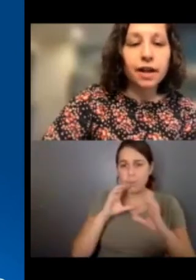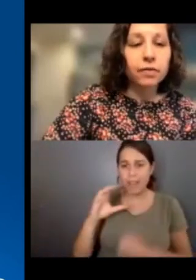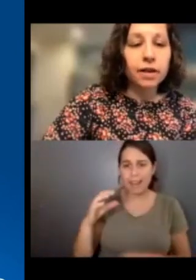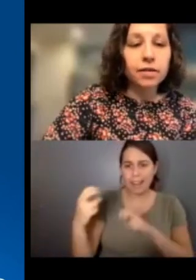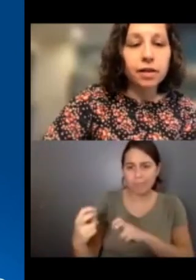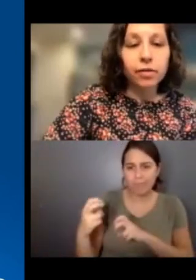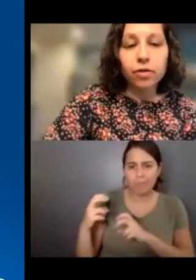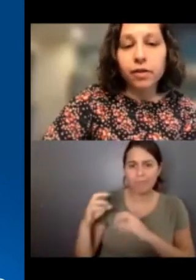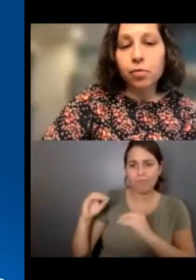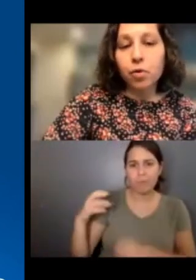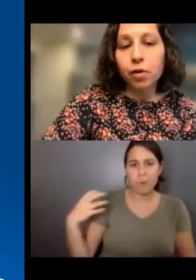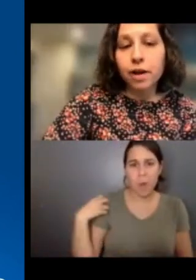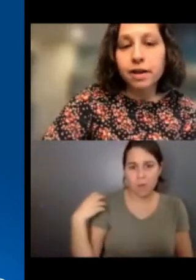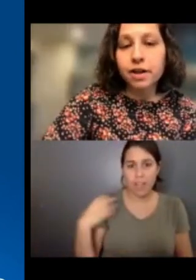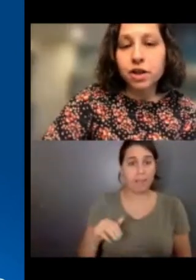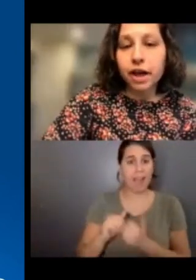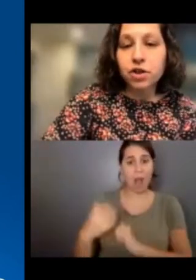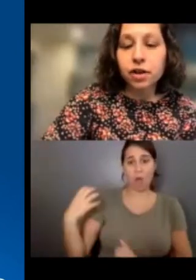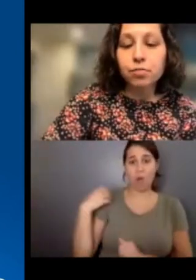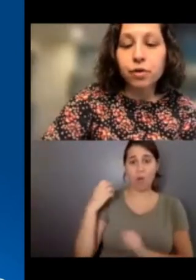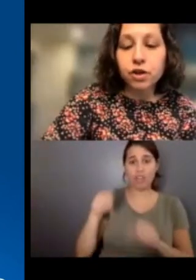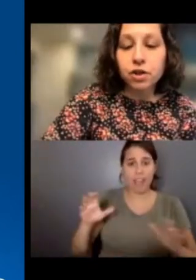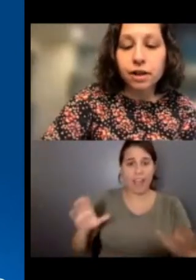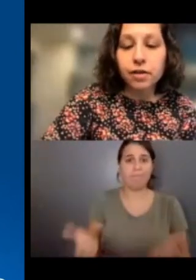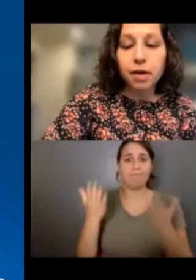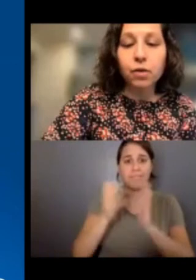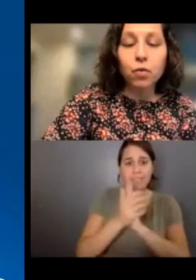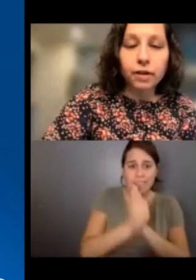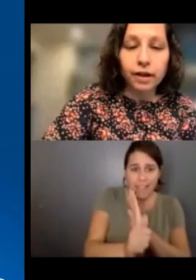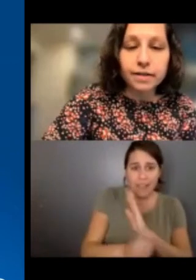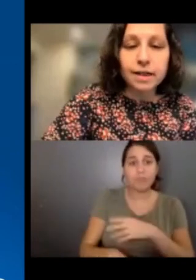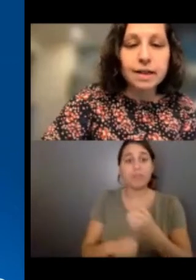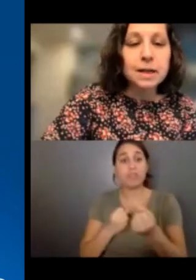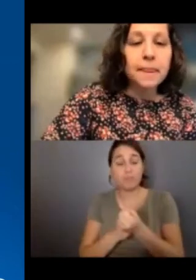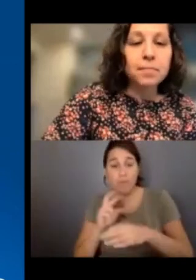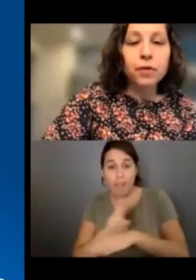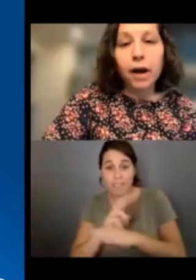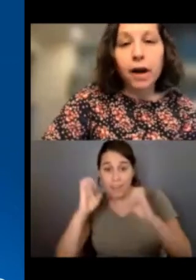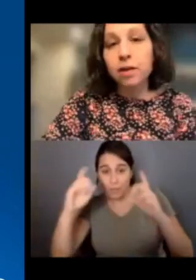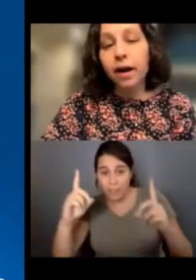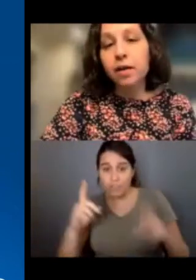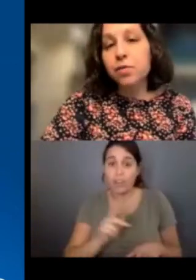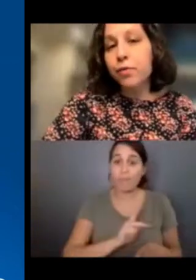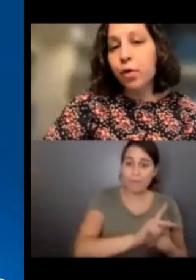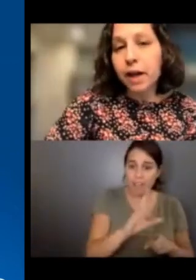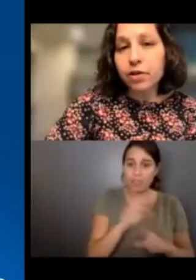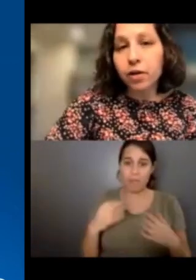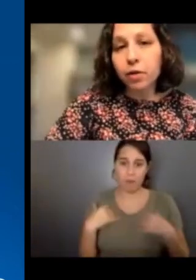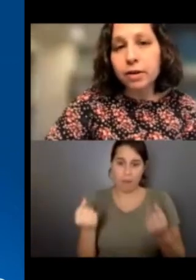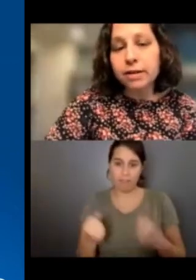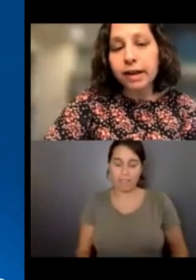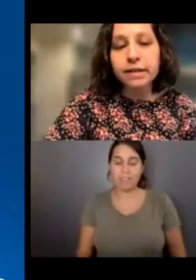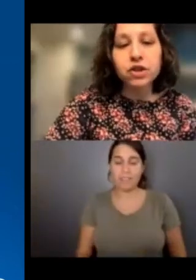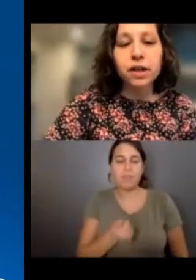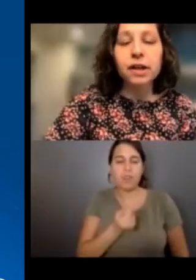Can Elevate Skills and Support Resident Education, Professionalism, and Wellness. A few housekeeping items before we get started